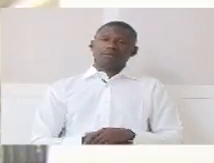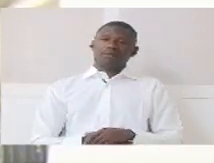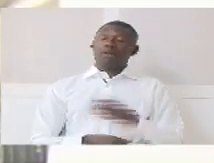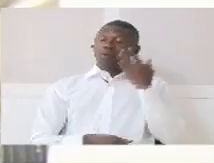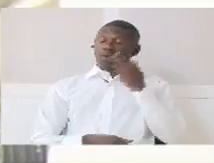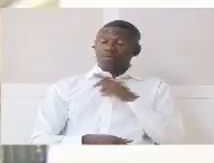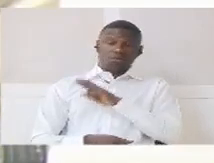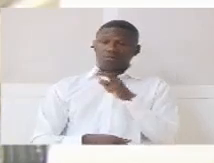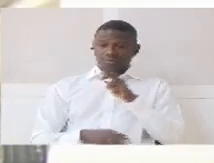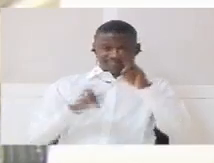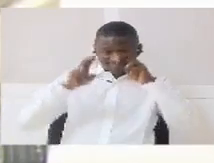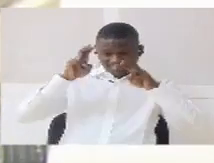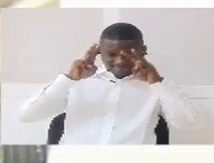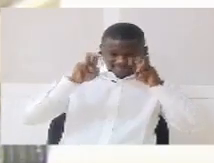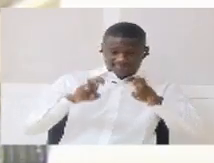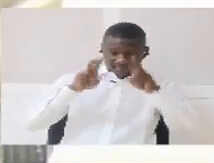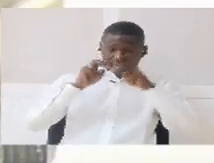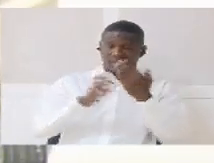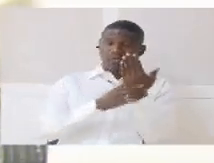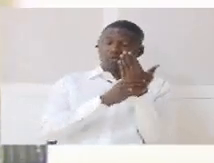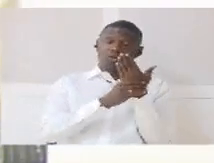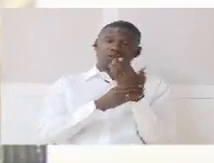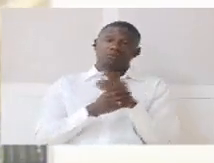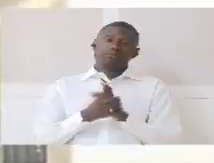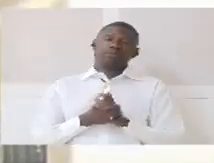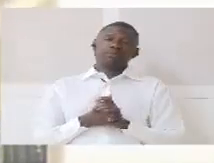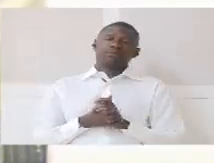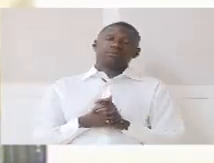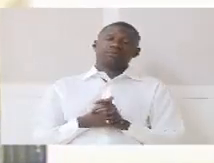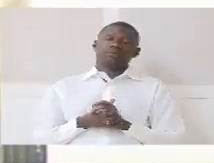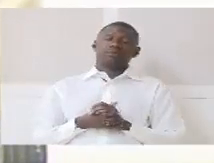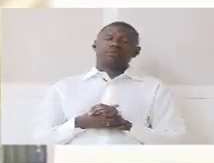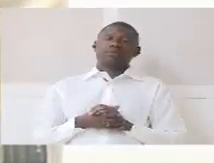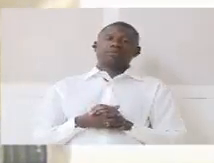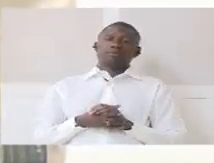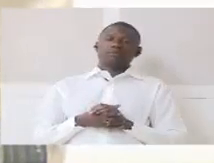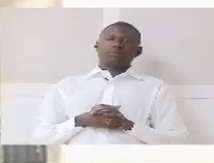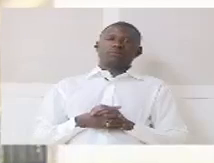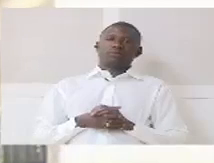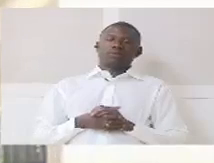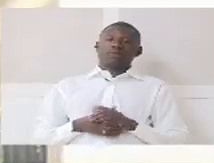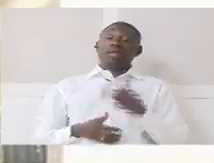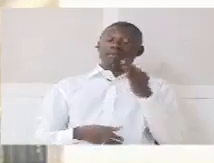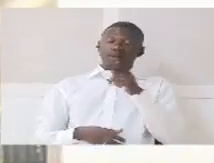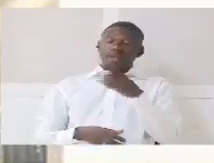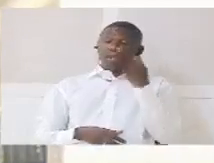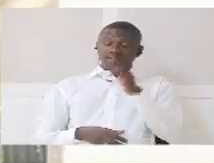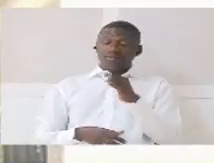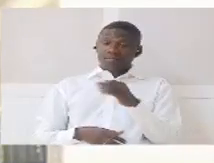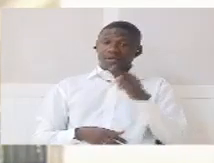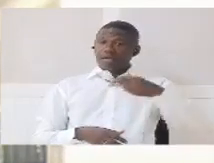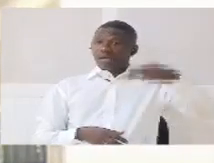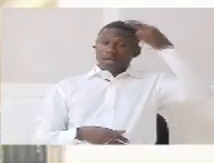When you have not been examined by a medical officer. Because Han High Court judge recommend for hard labor. Even if the High Court